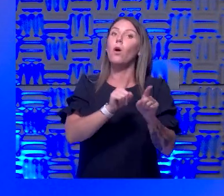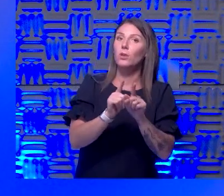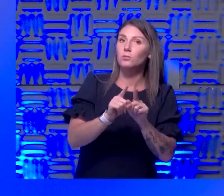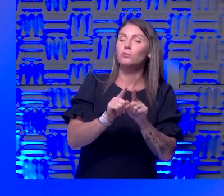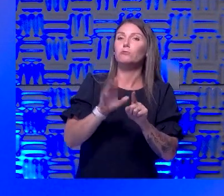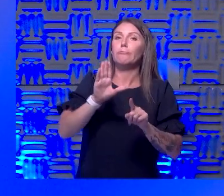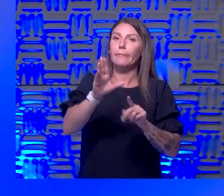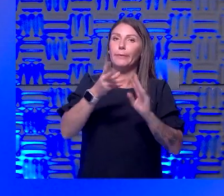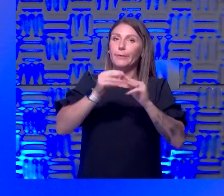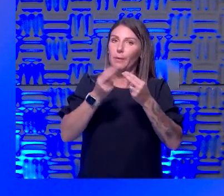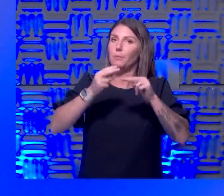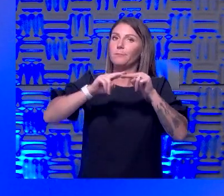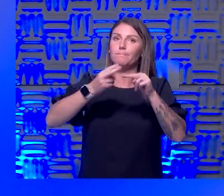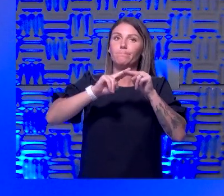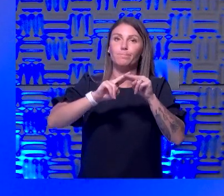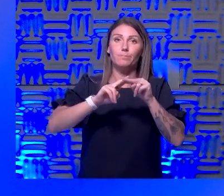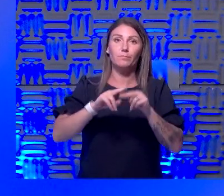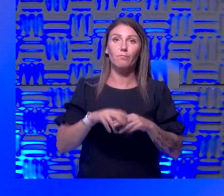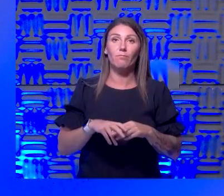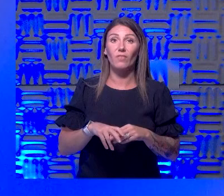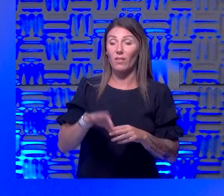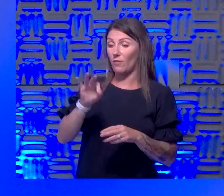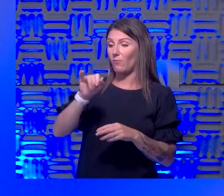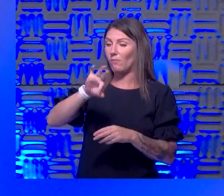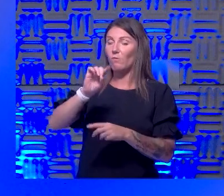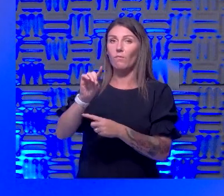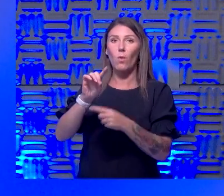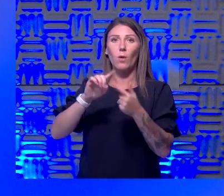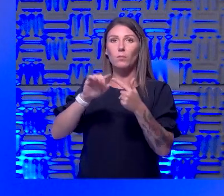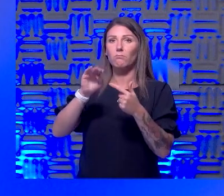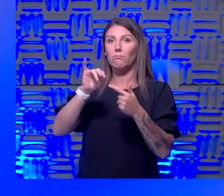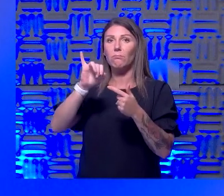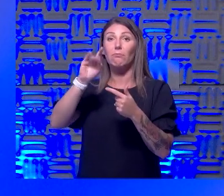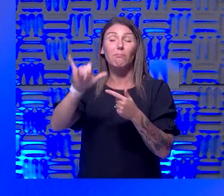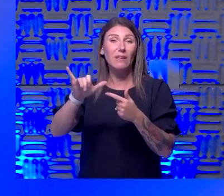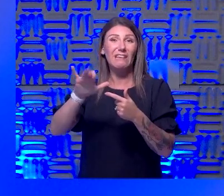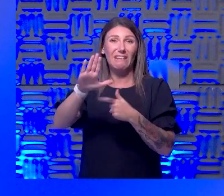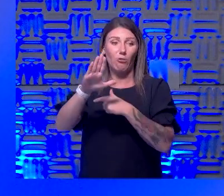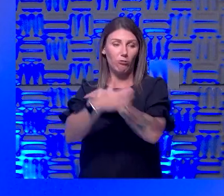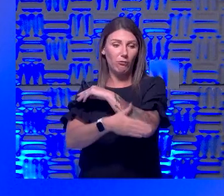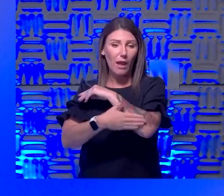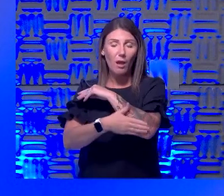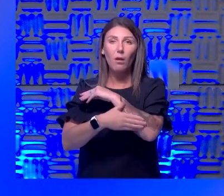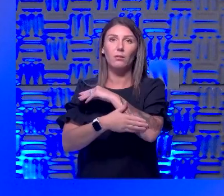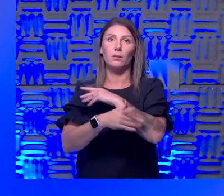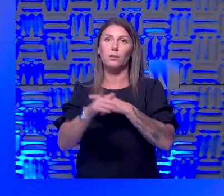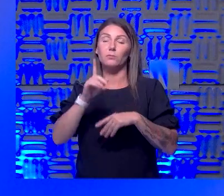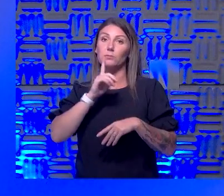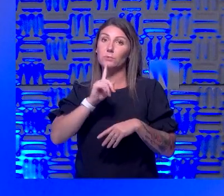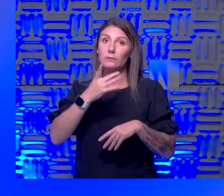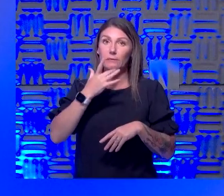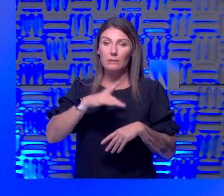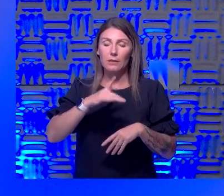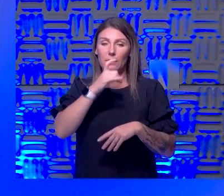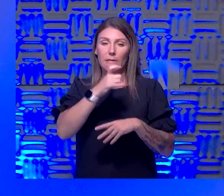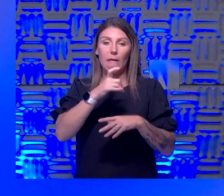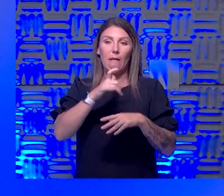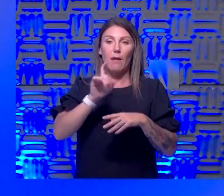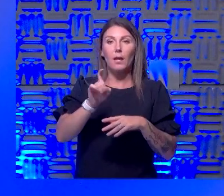So I think Ford and Finney County with that huge outbreak has been very lucky and not seen an overwhelming of their